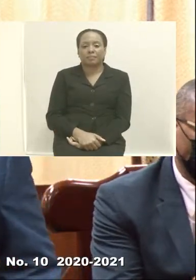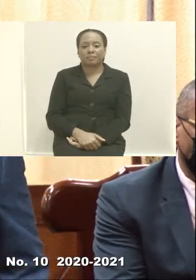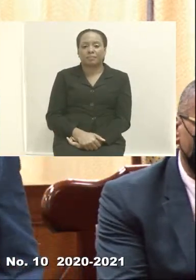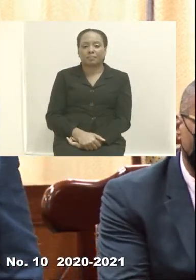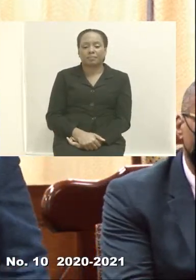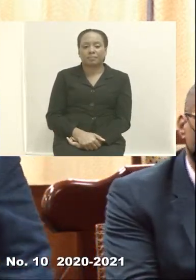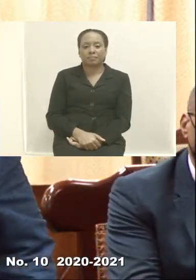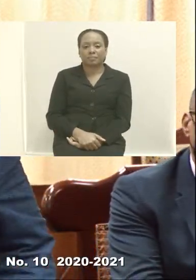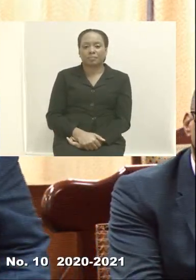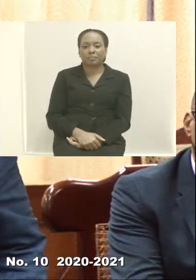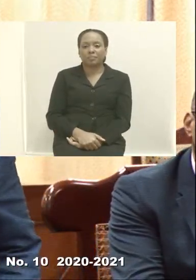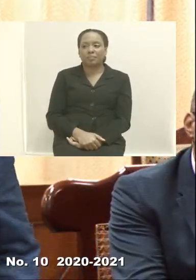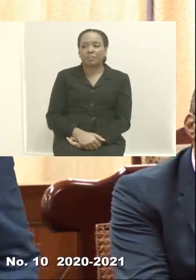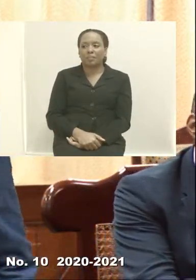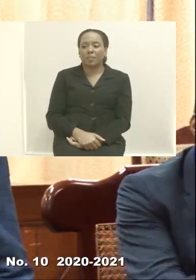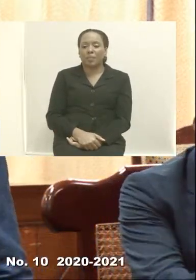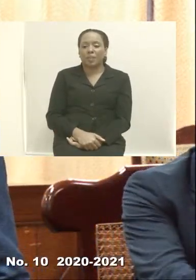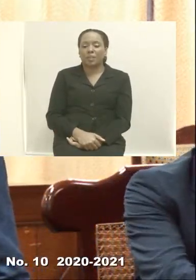he started by